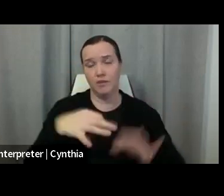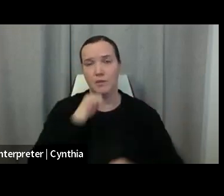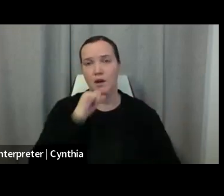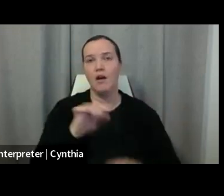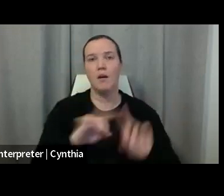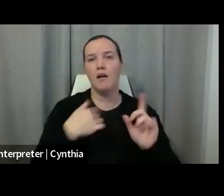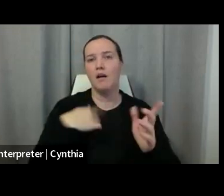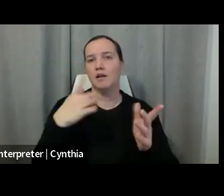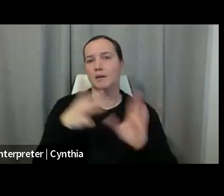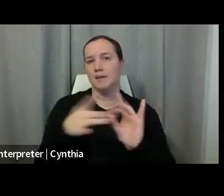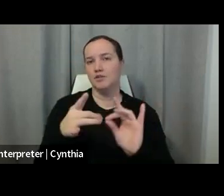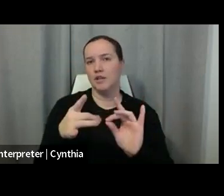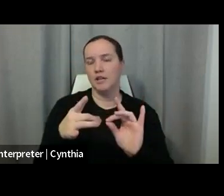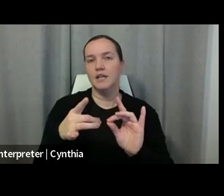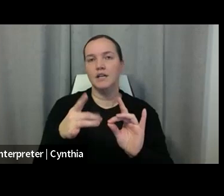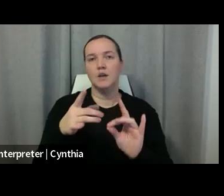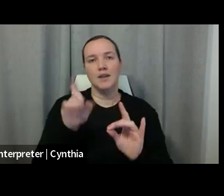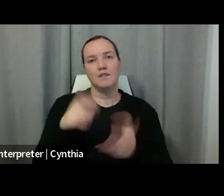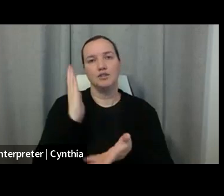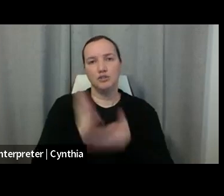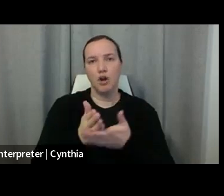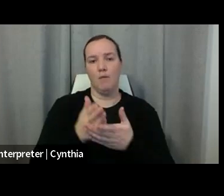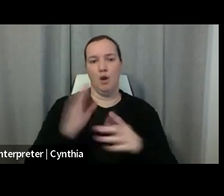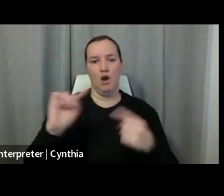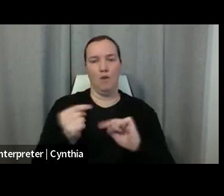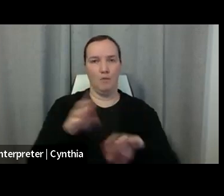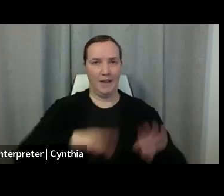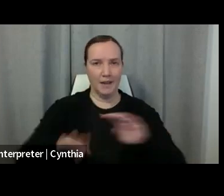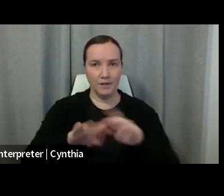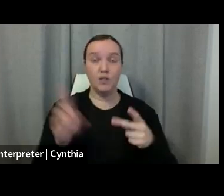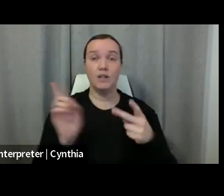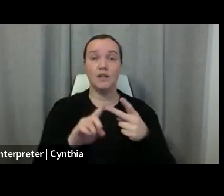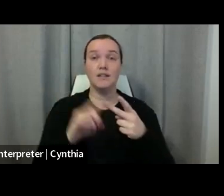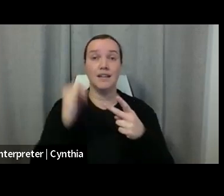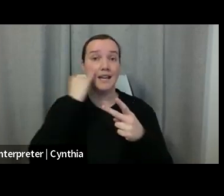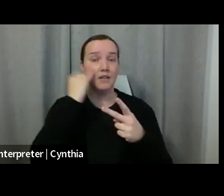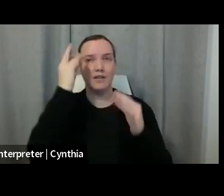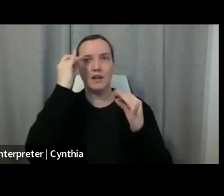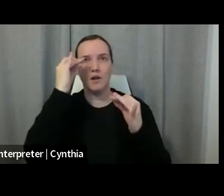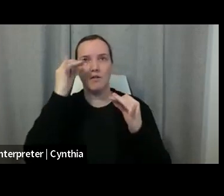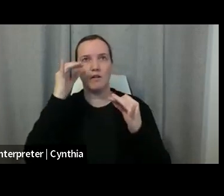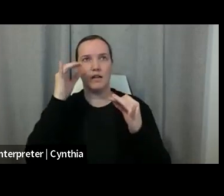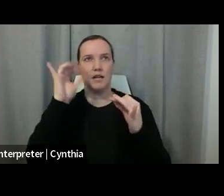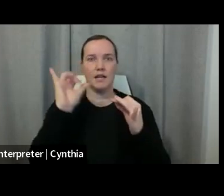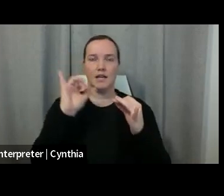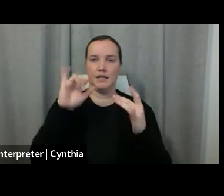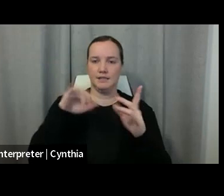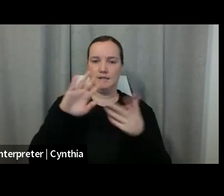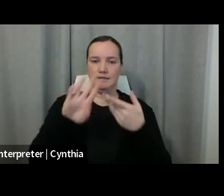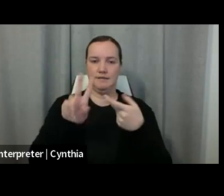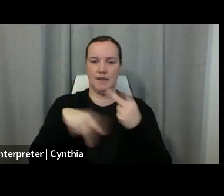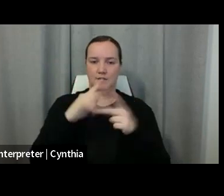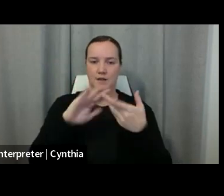noting again, we're stopping certain harmful behaviors. We want to, again, if we start to think of that frame of the kind of communities we're creating,